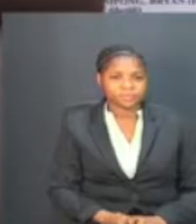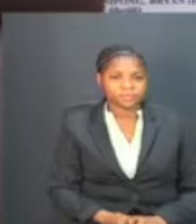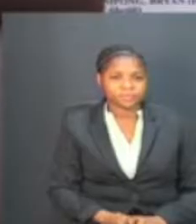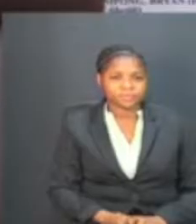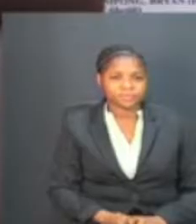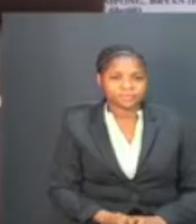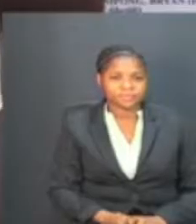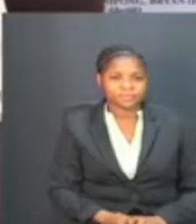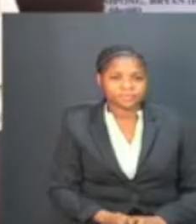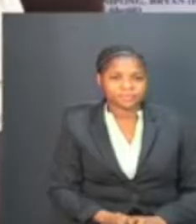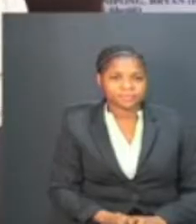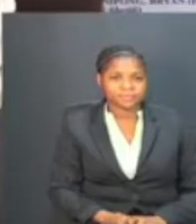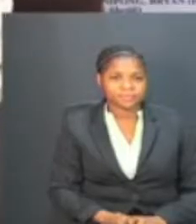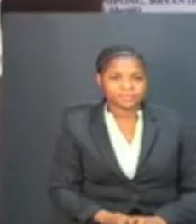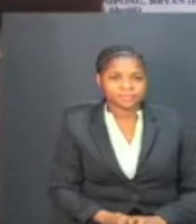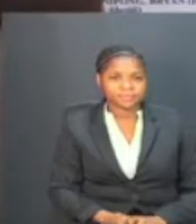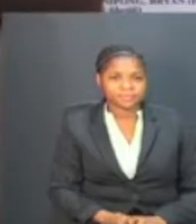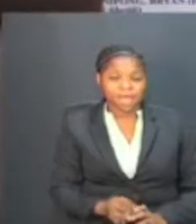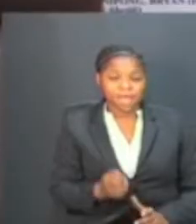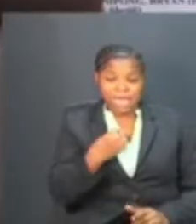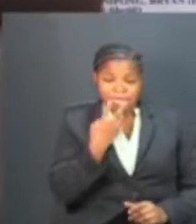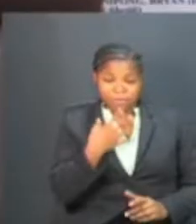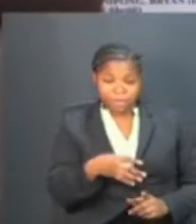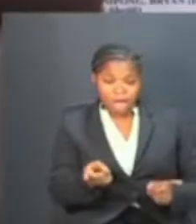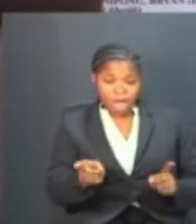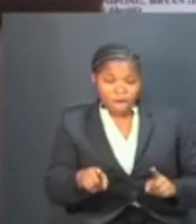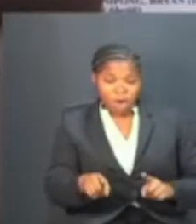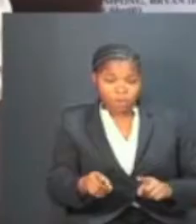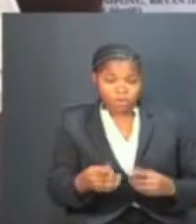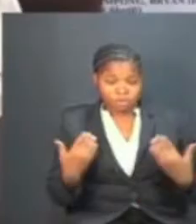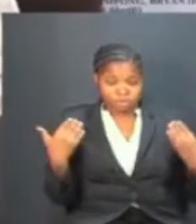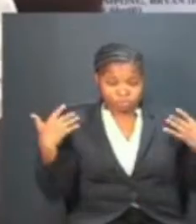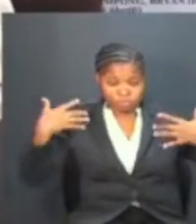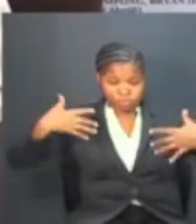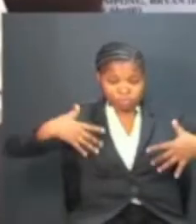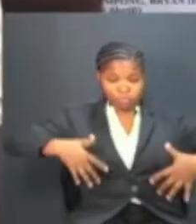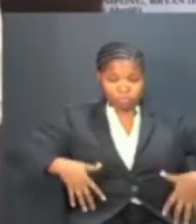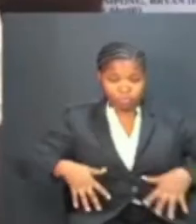Mr. Speaker, when you wear the smock with the hat,